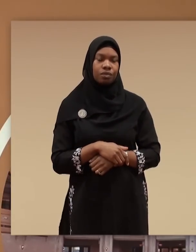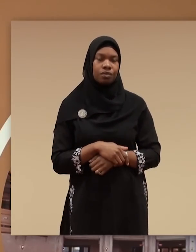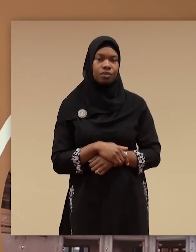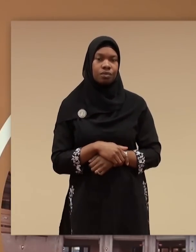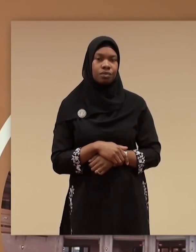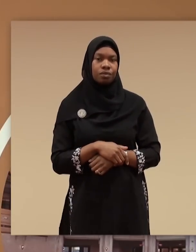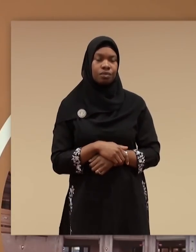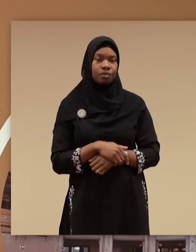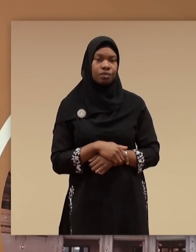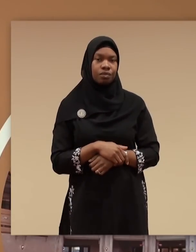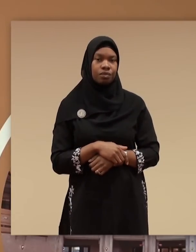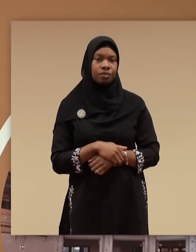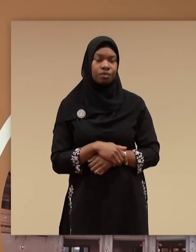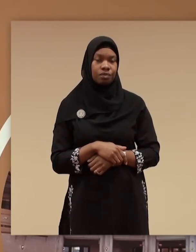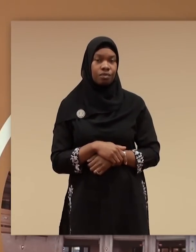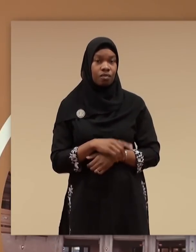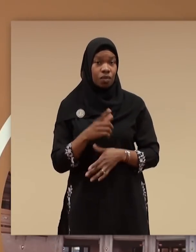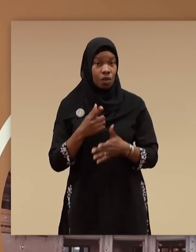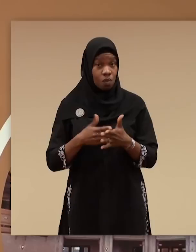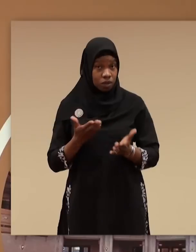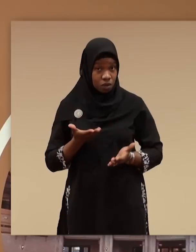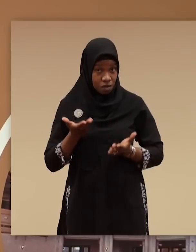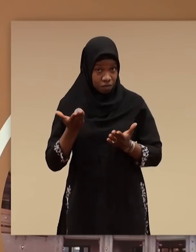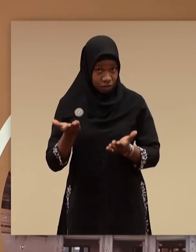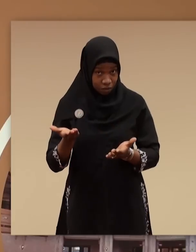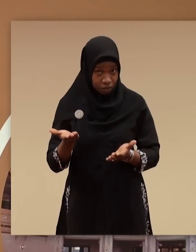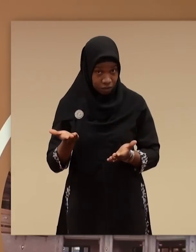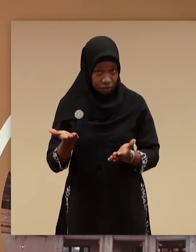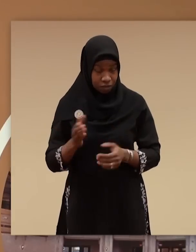What is that offer? He told them,